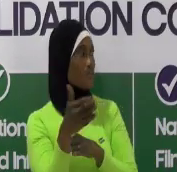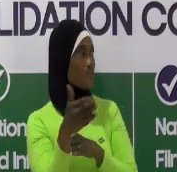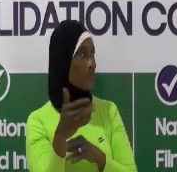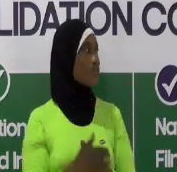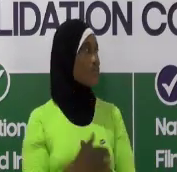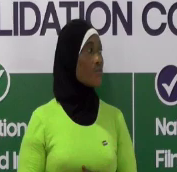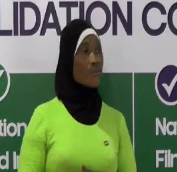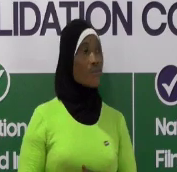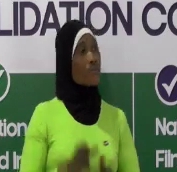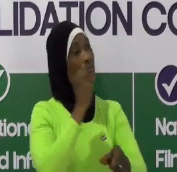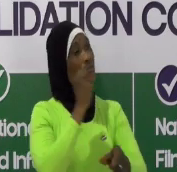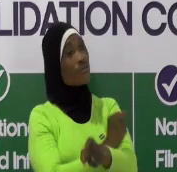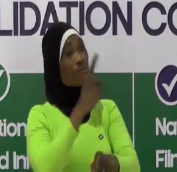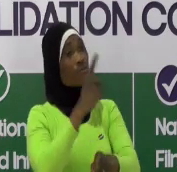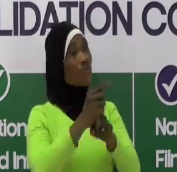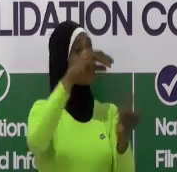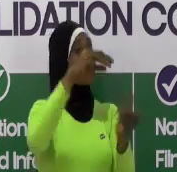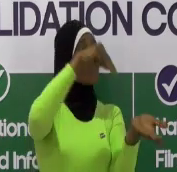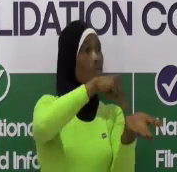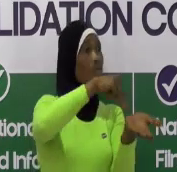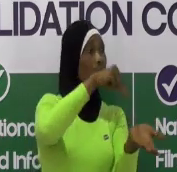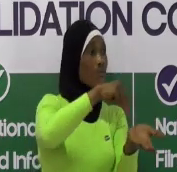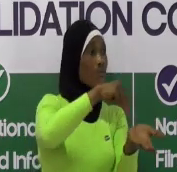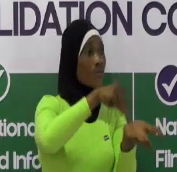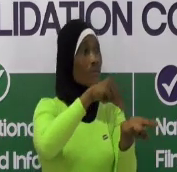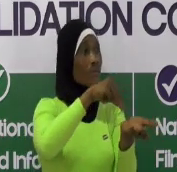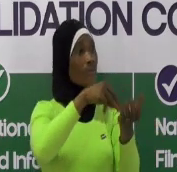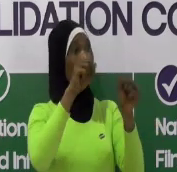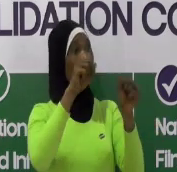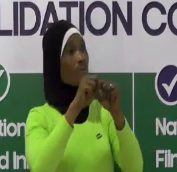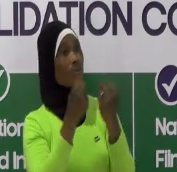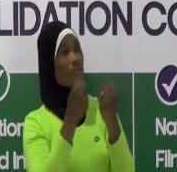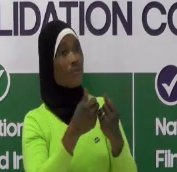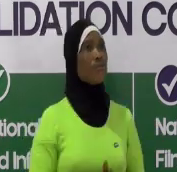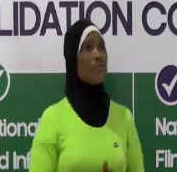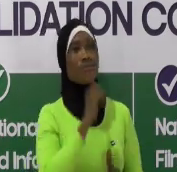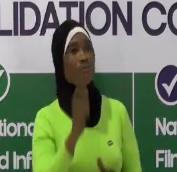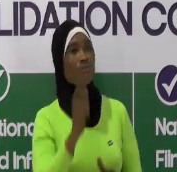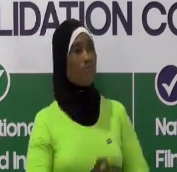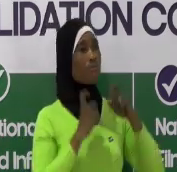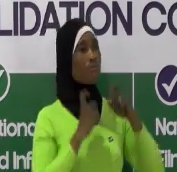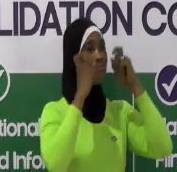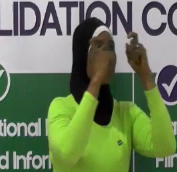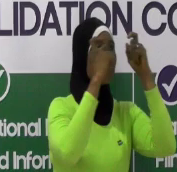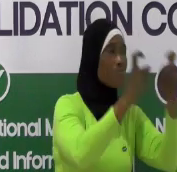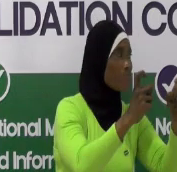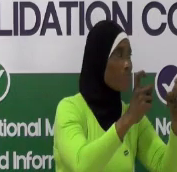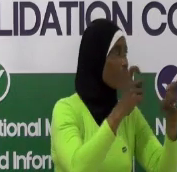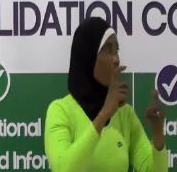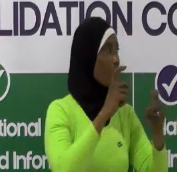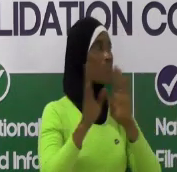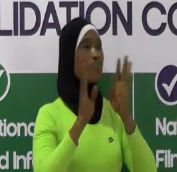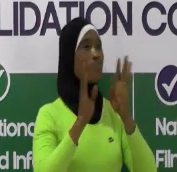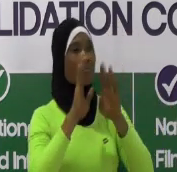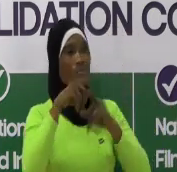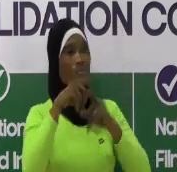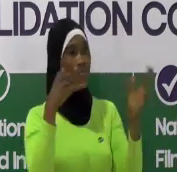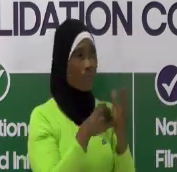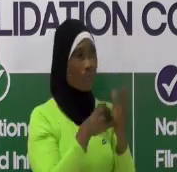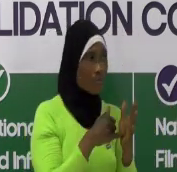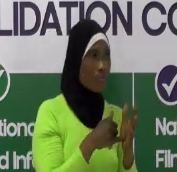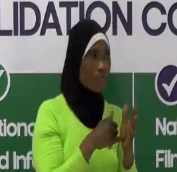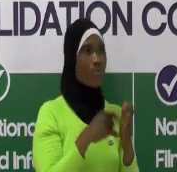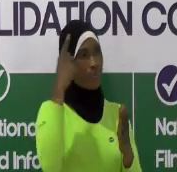The Salon Medical Affairs Association yesterday did a press conference for Apollo. Big fuel support is the